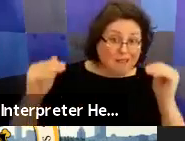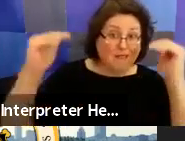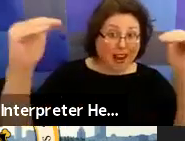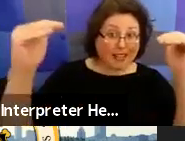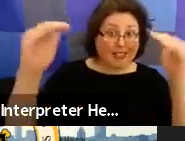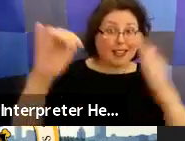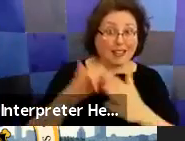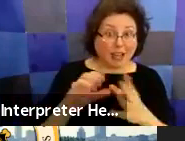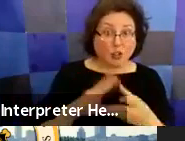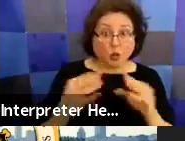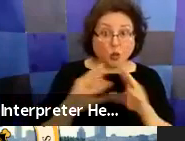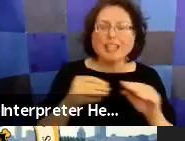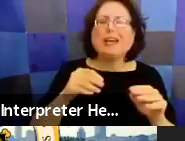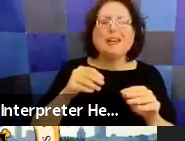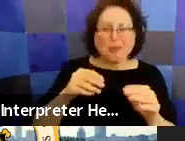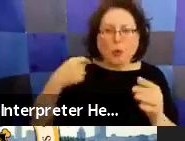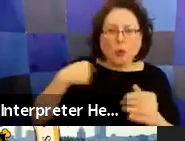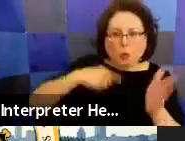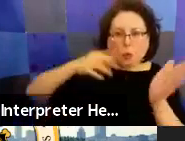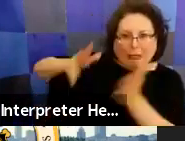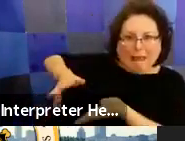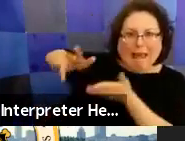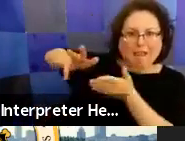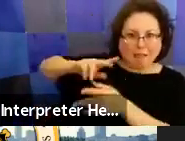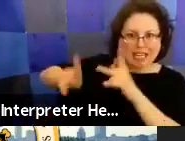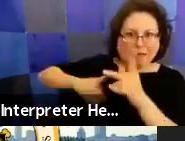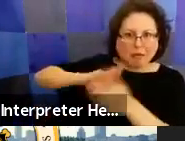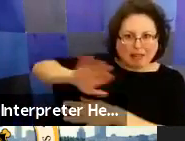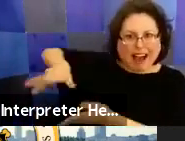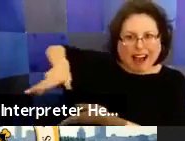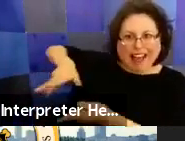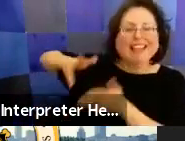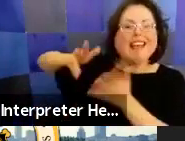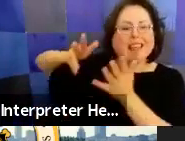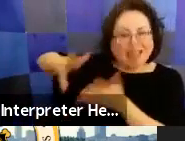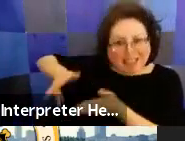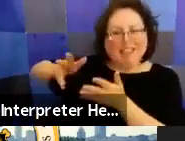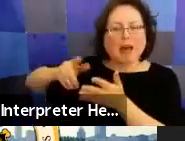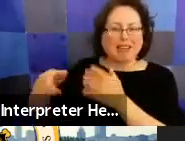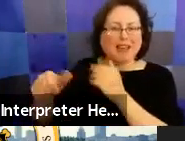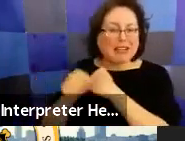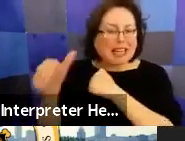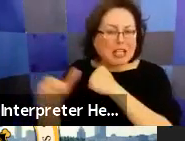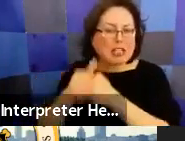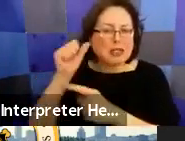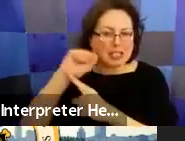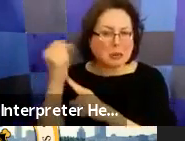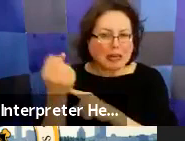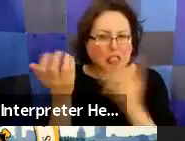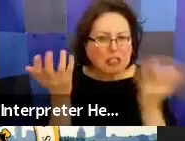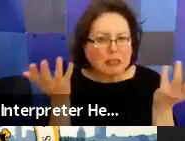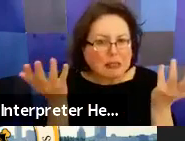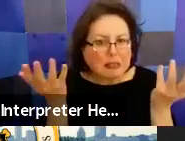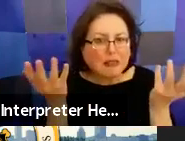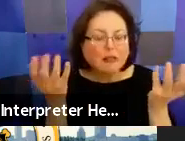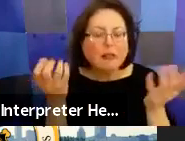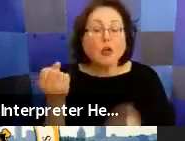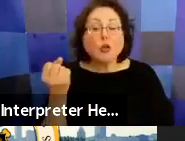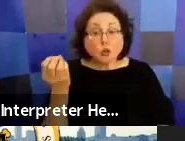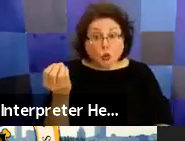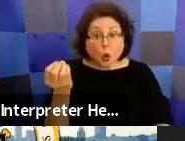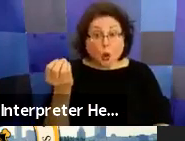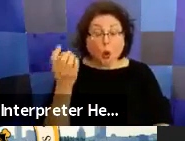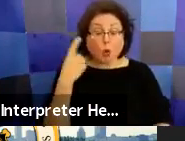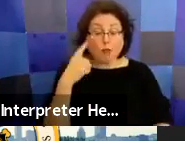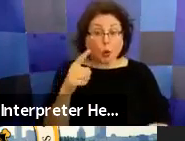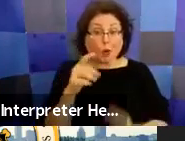people are going to get left behind and be in dangerous situations and be in danger of indigence. And so, you know, from